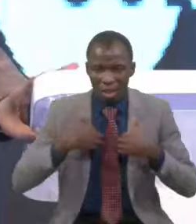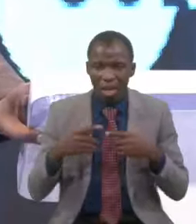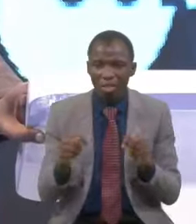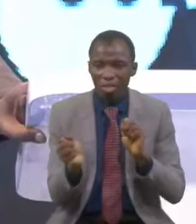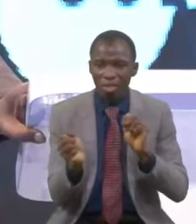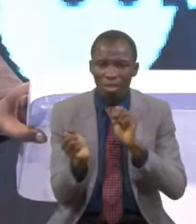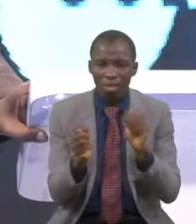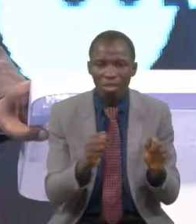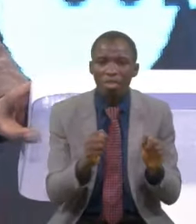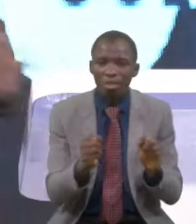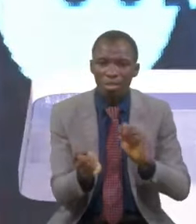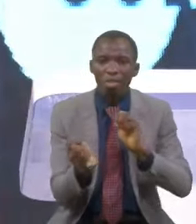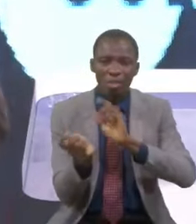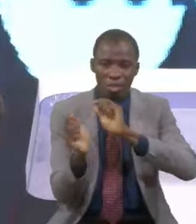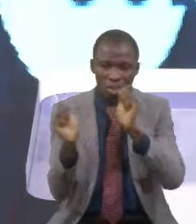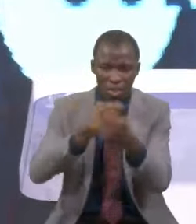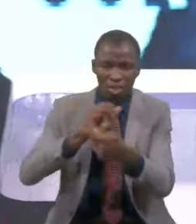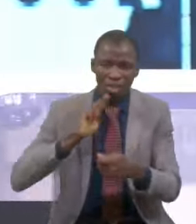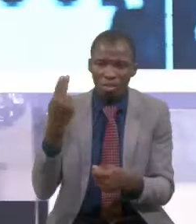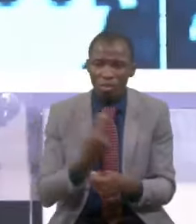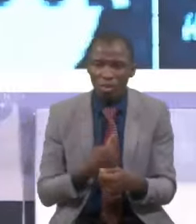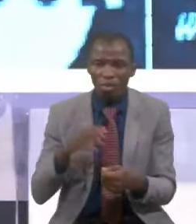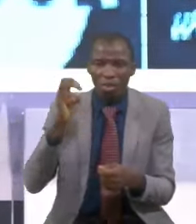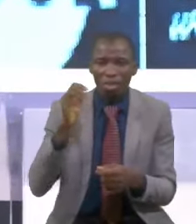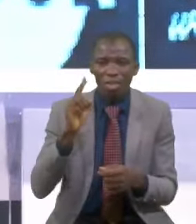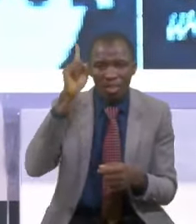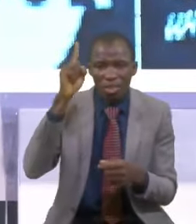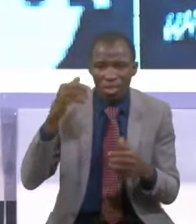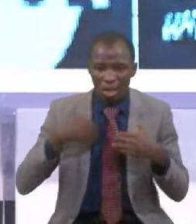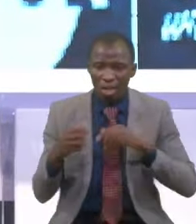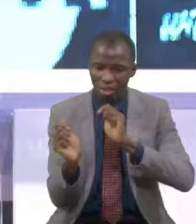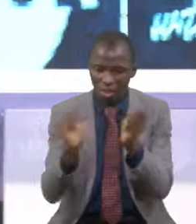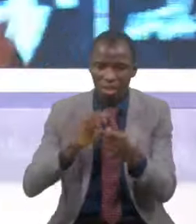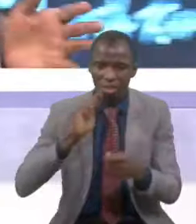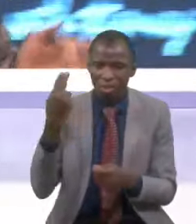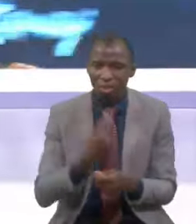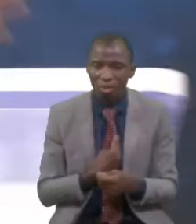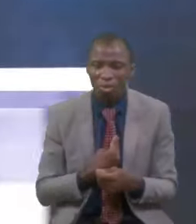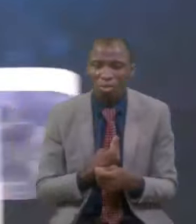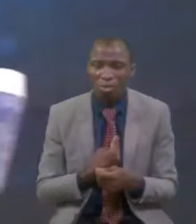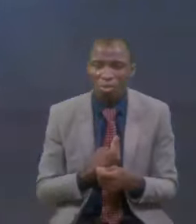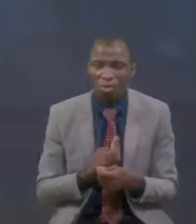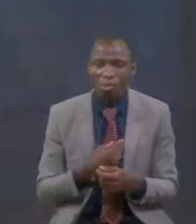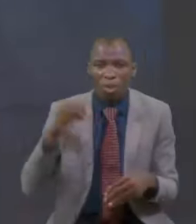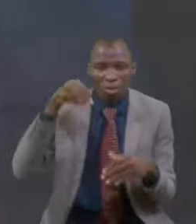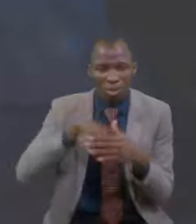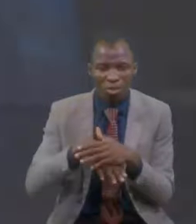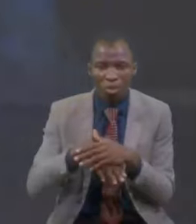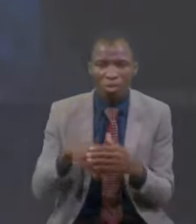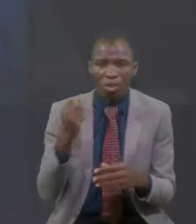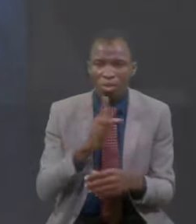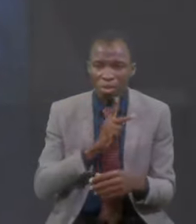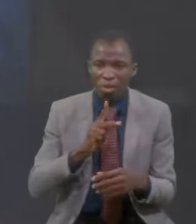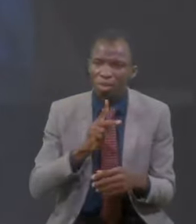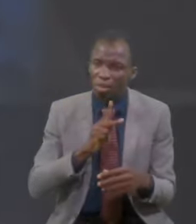us. Look at that. He has translated us into the kingdom of his